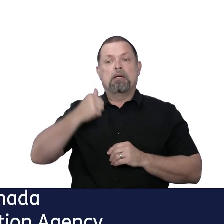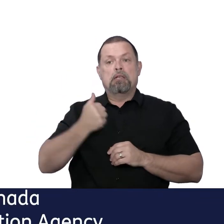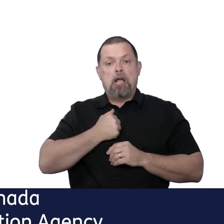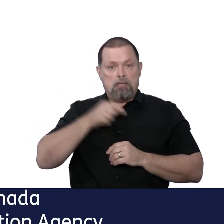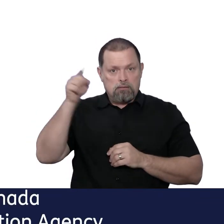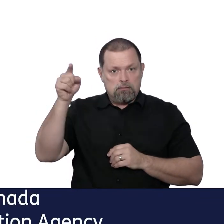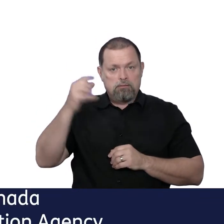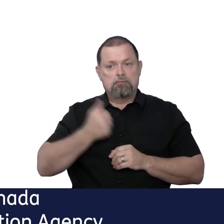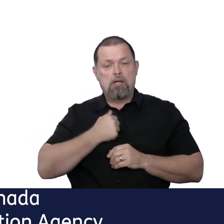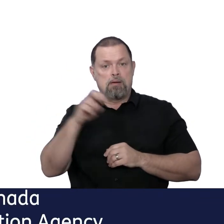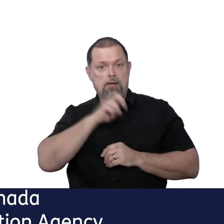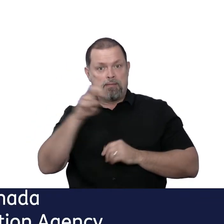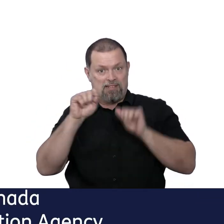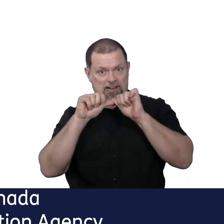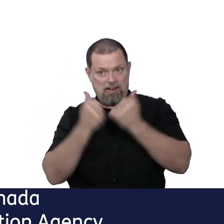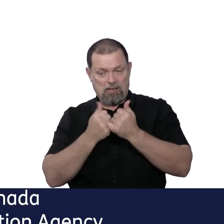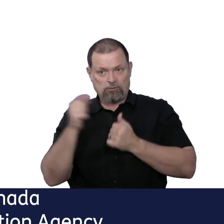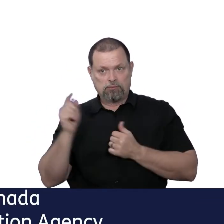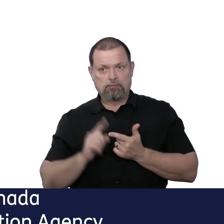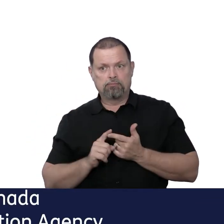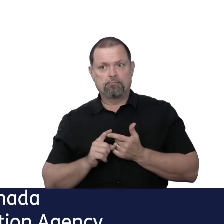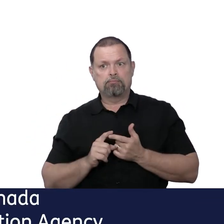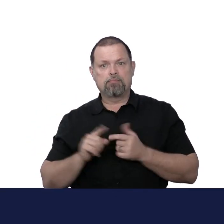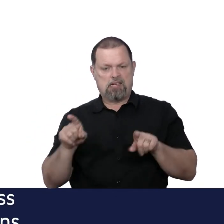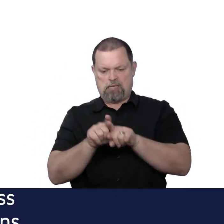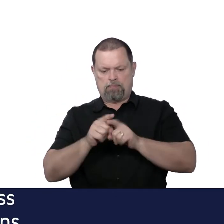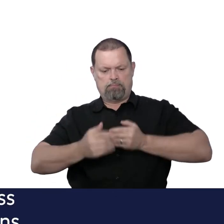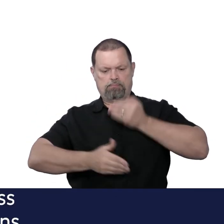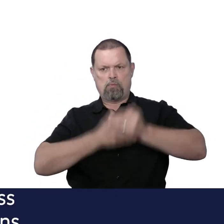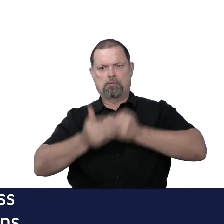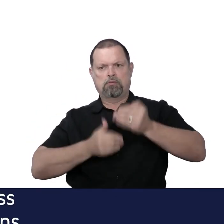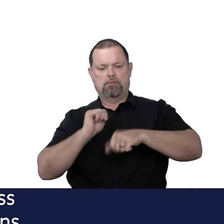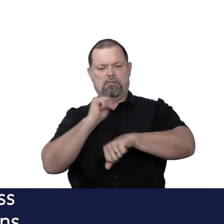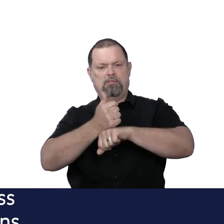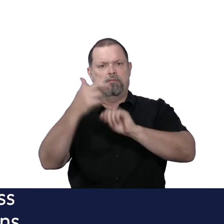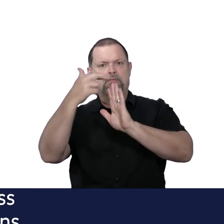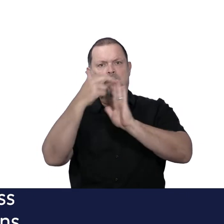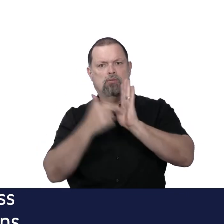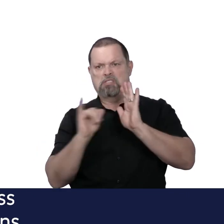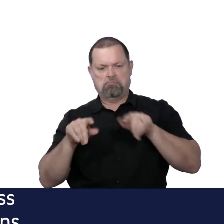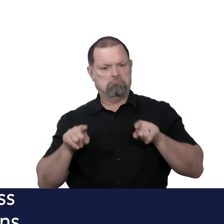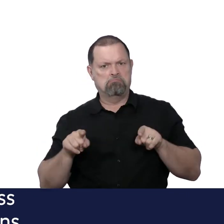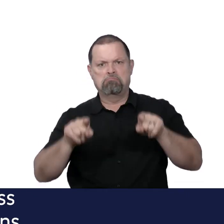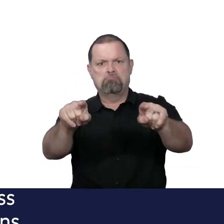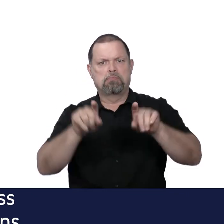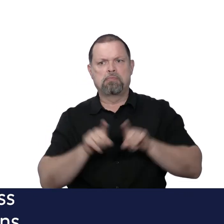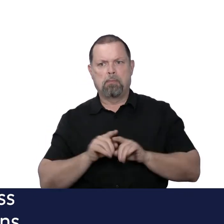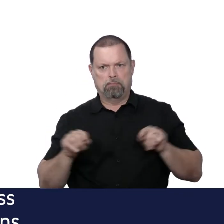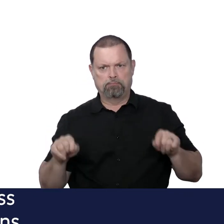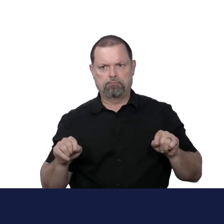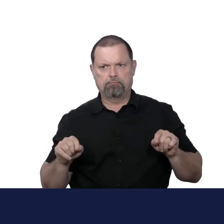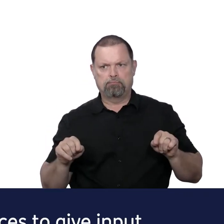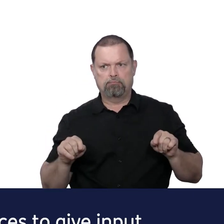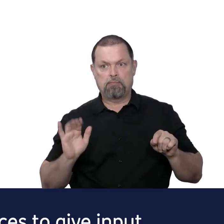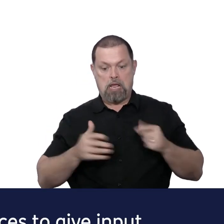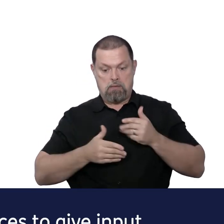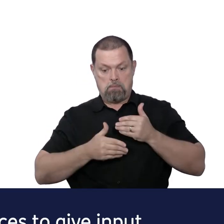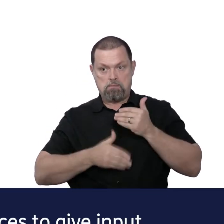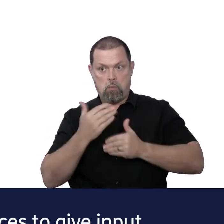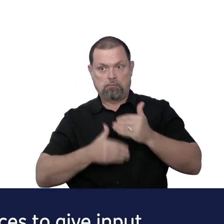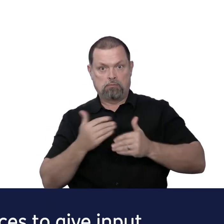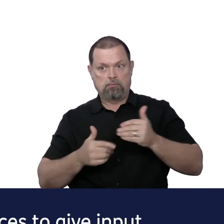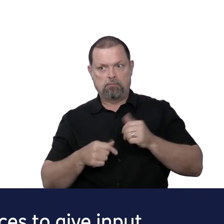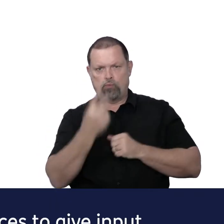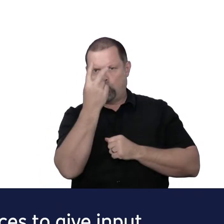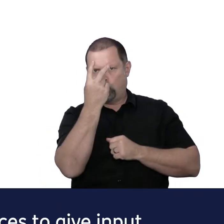The Government of Canada and the Canadian Transportation Agency use the same process for making regulations. In this process,